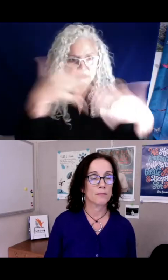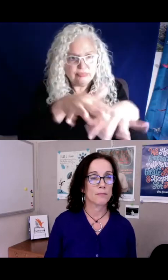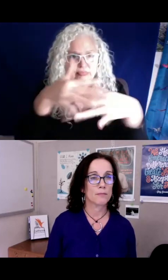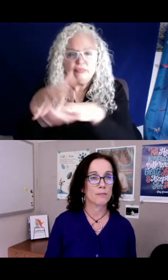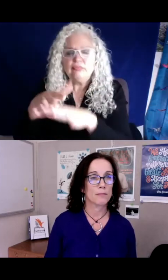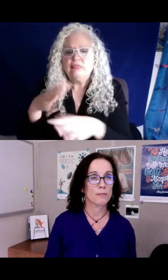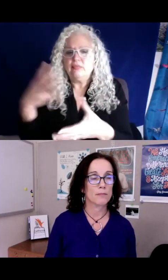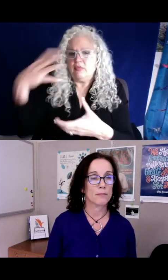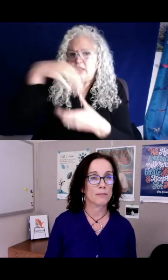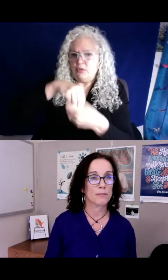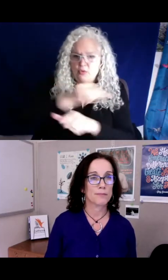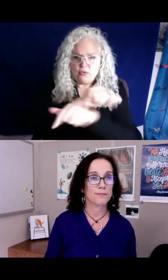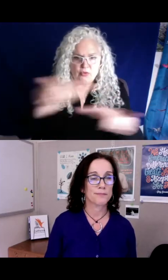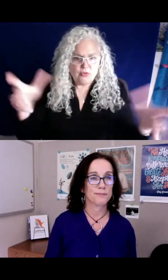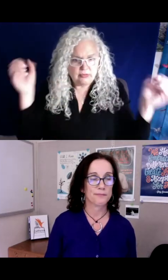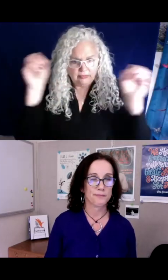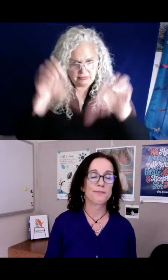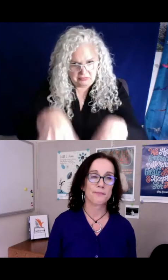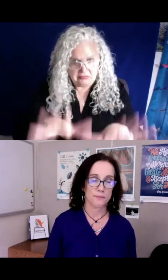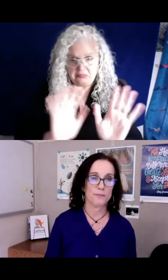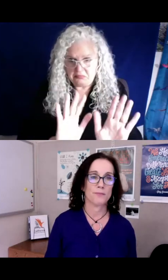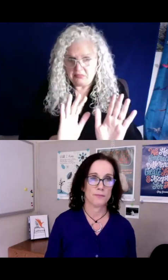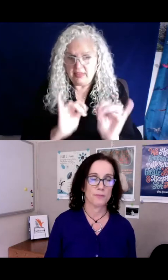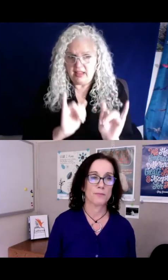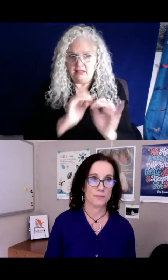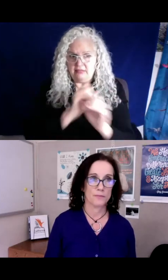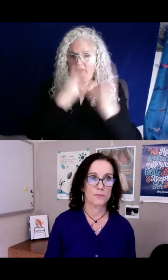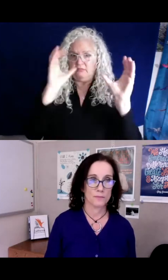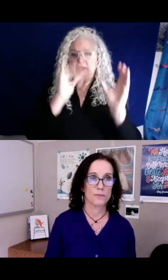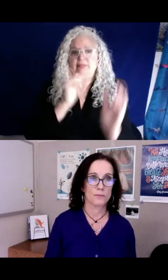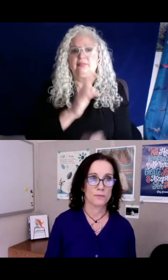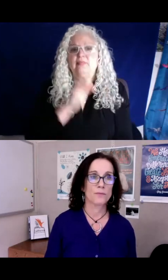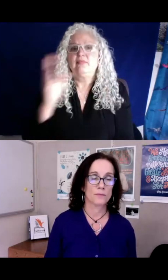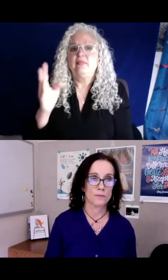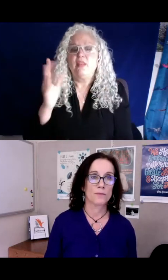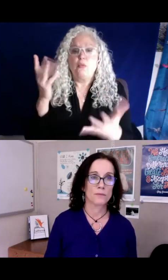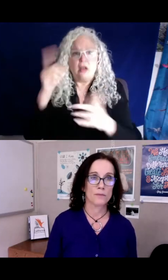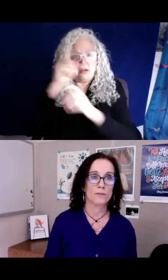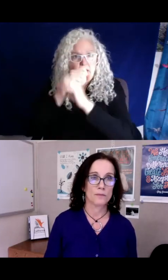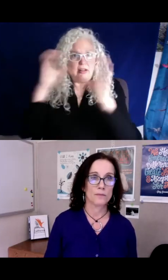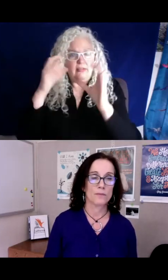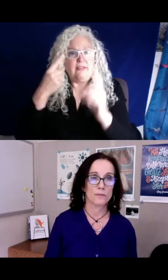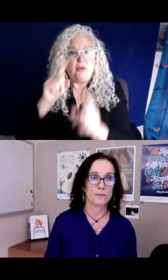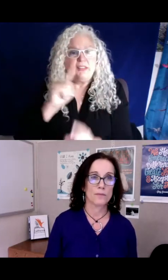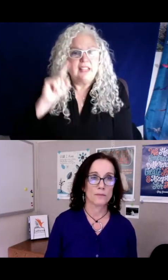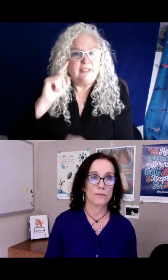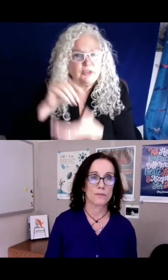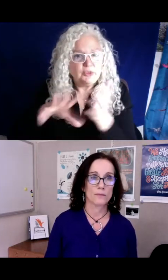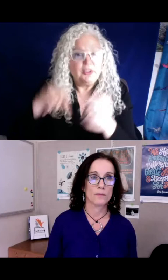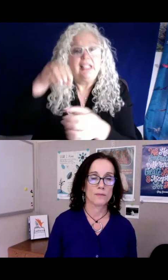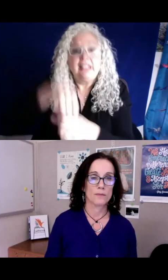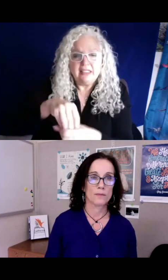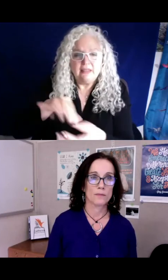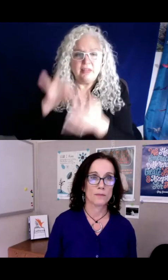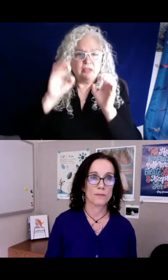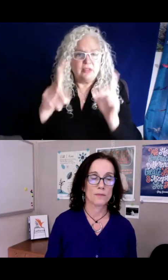in mainstream classes, inclusive of all children. So that's the idea there. And what we